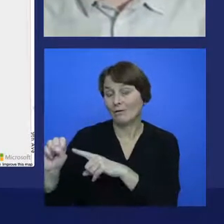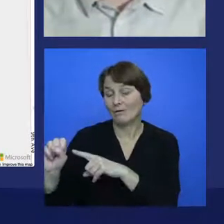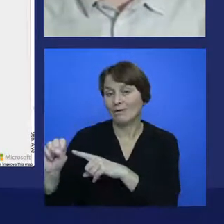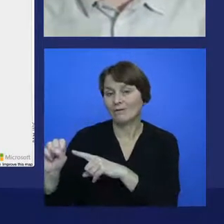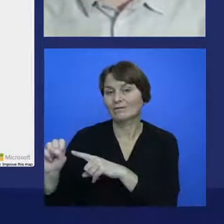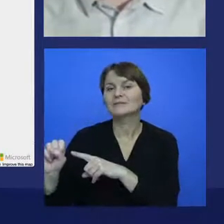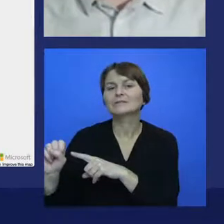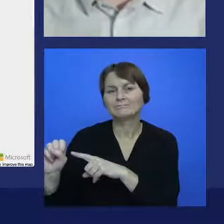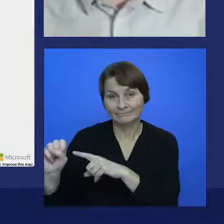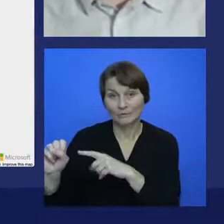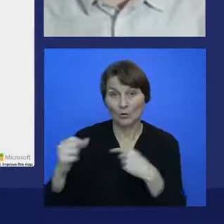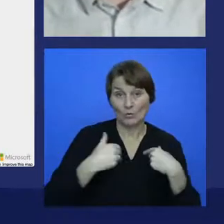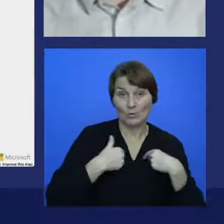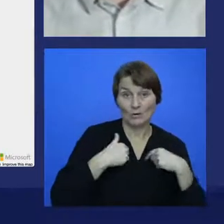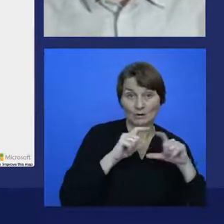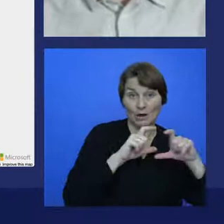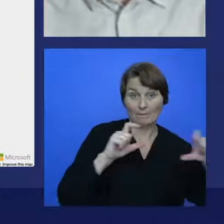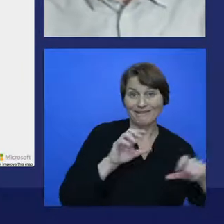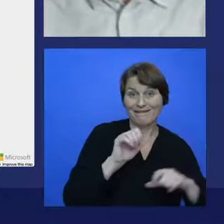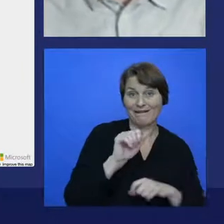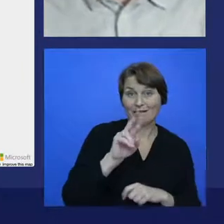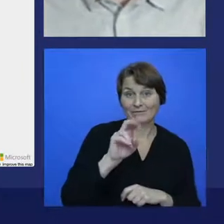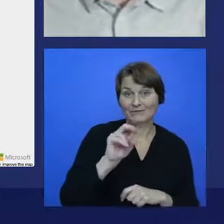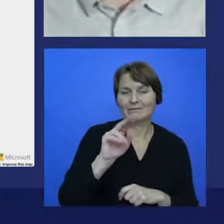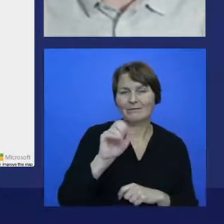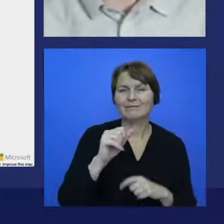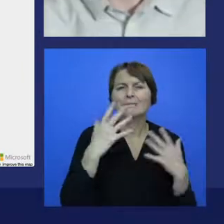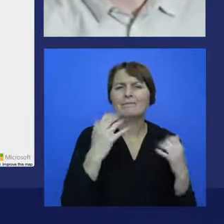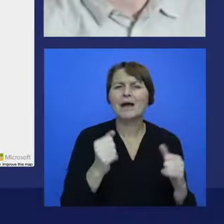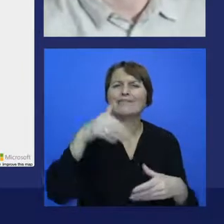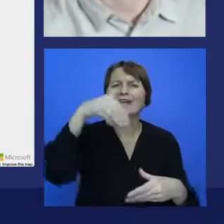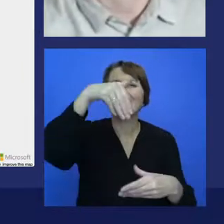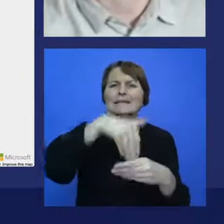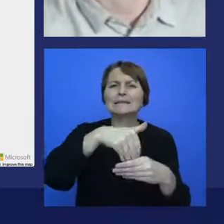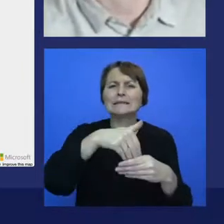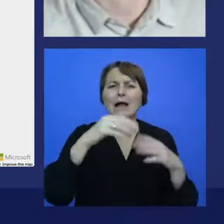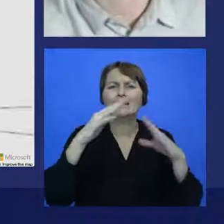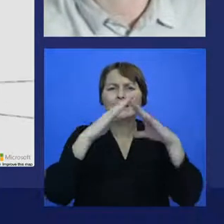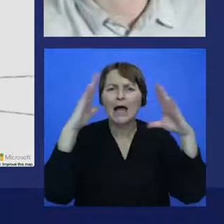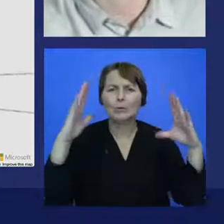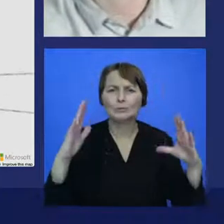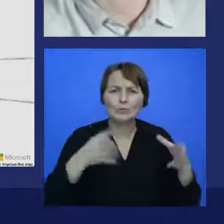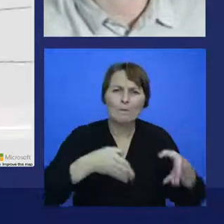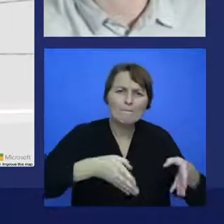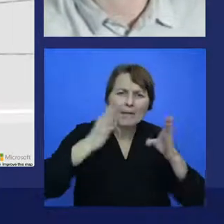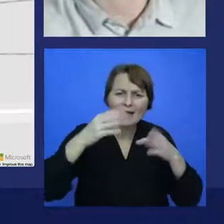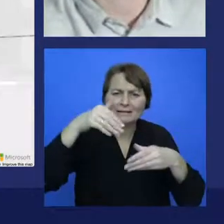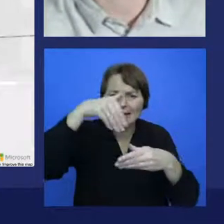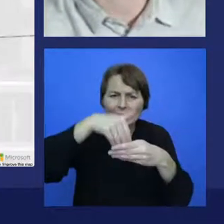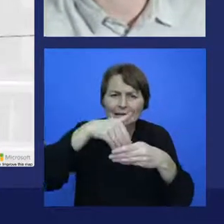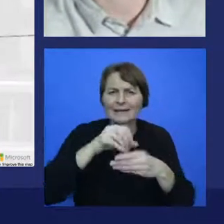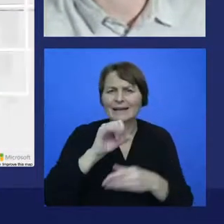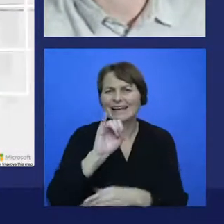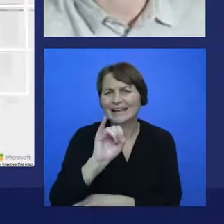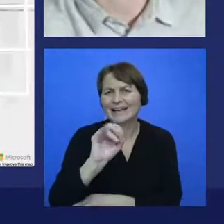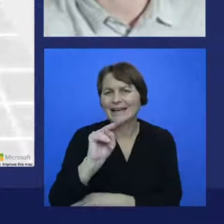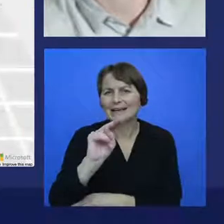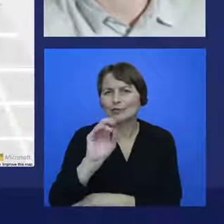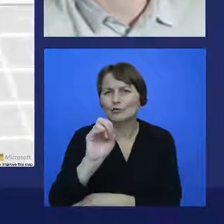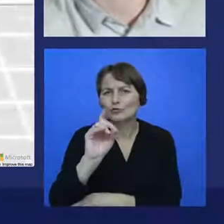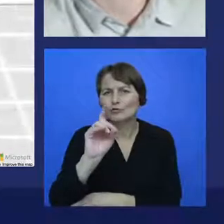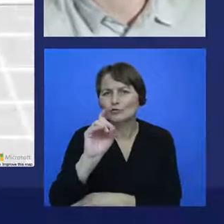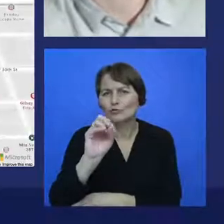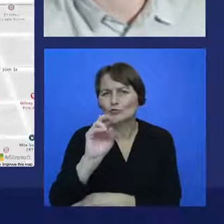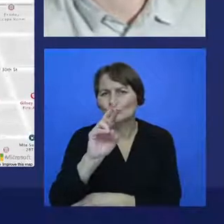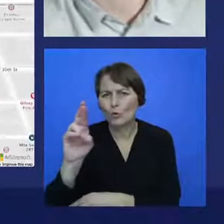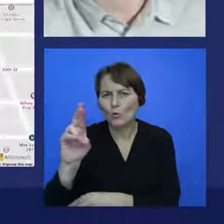Avanade is the Azure Indoor Maps. So Indoor Maps is a new part of Bing